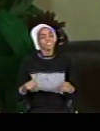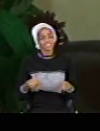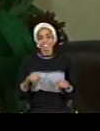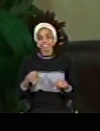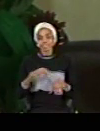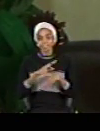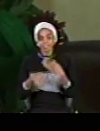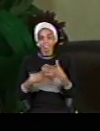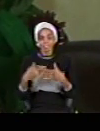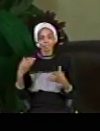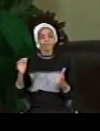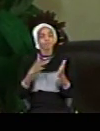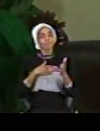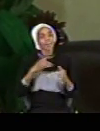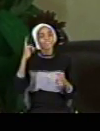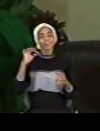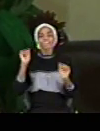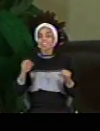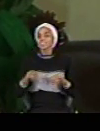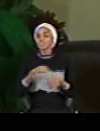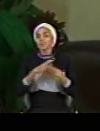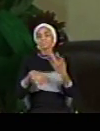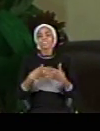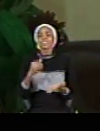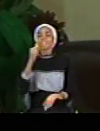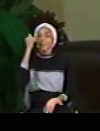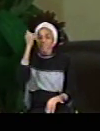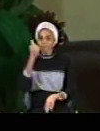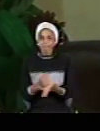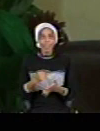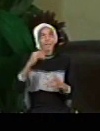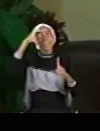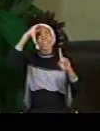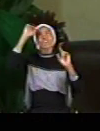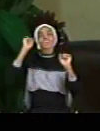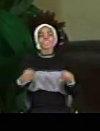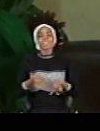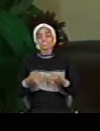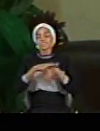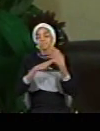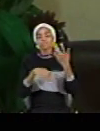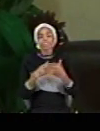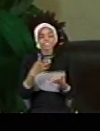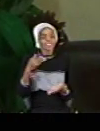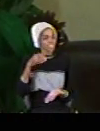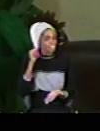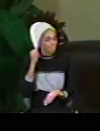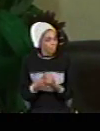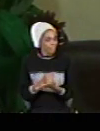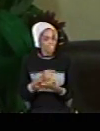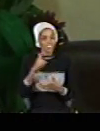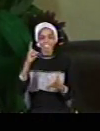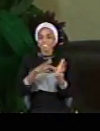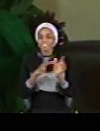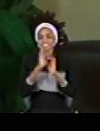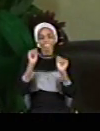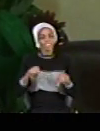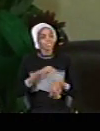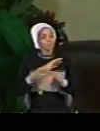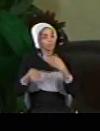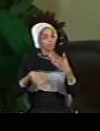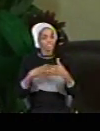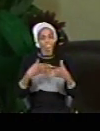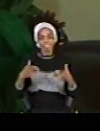our things. My God can do our things. He can do our things. Jesus can do